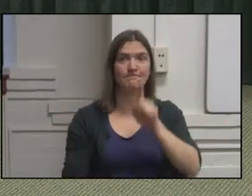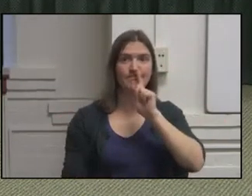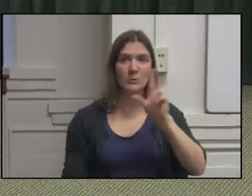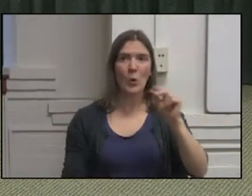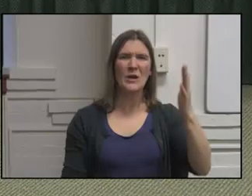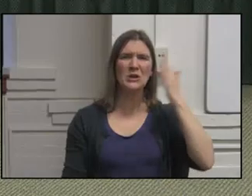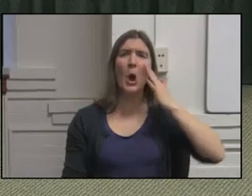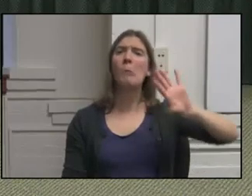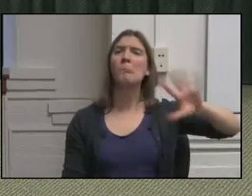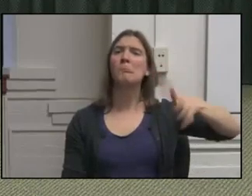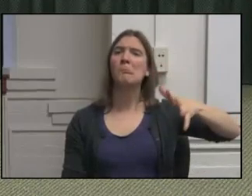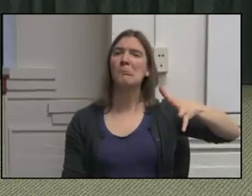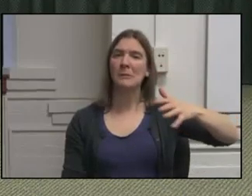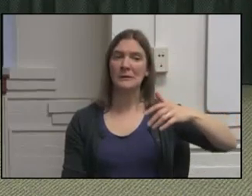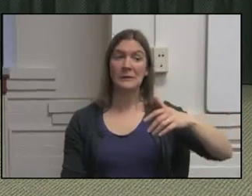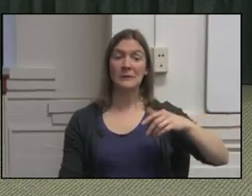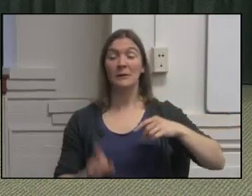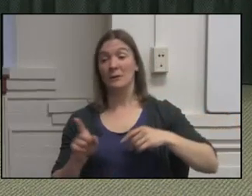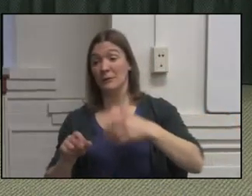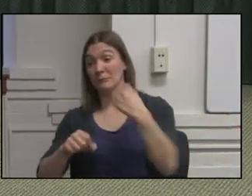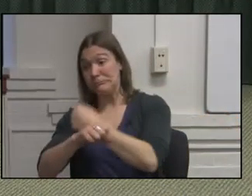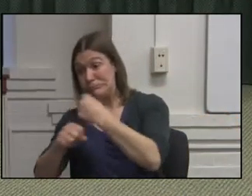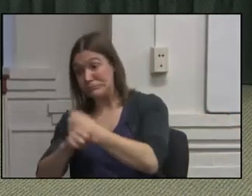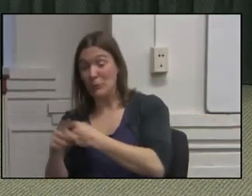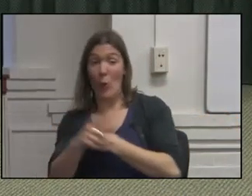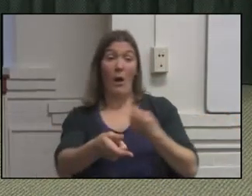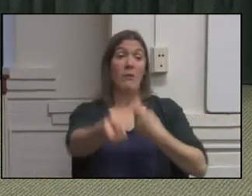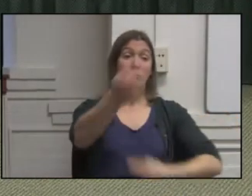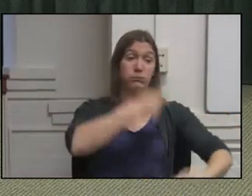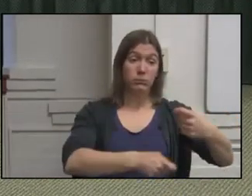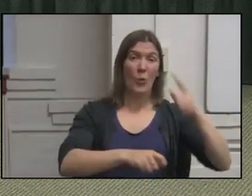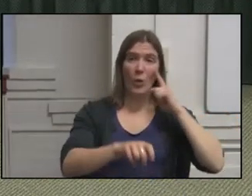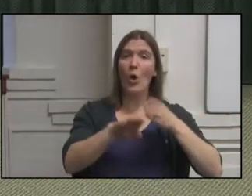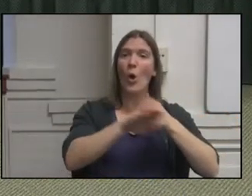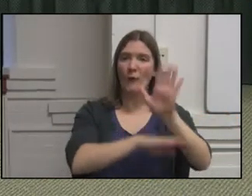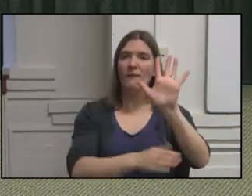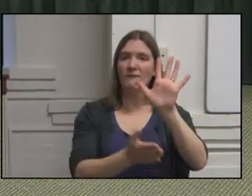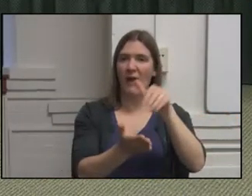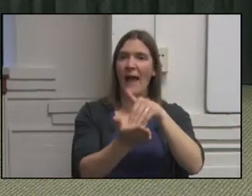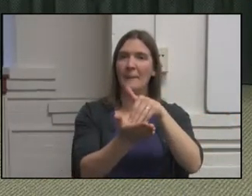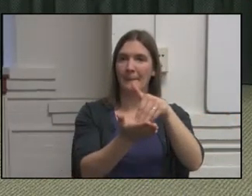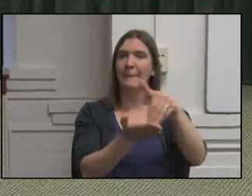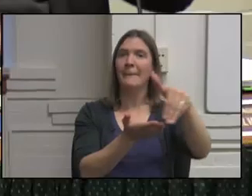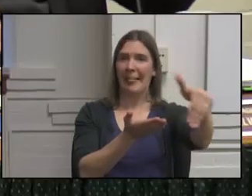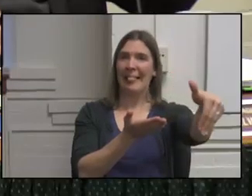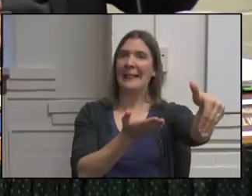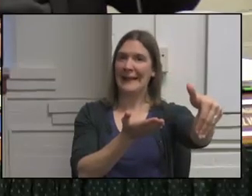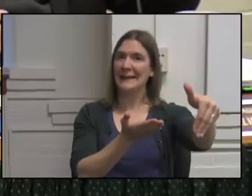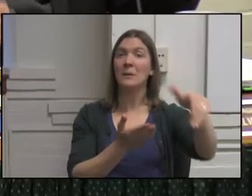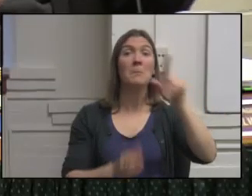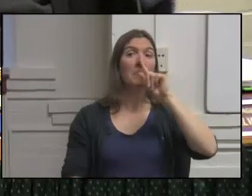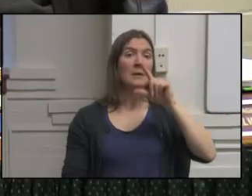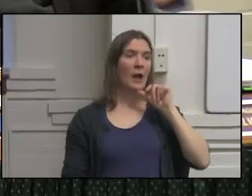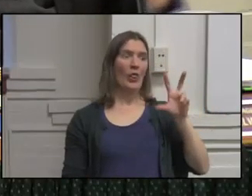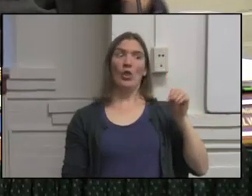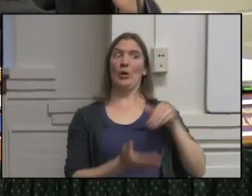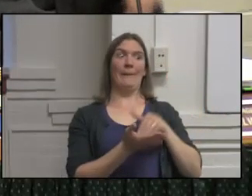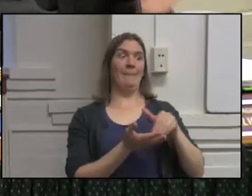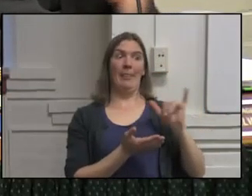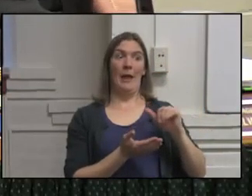we know that whichever way it goes, the cost is going to substantially exceed $5 million. Again, not be as expensive as the work that was done at